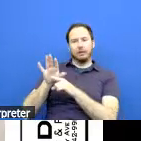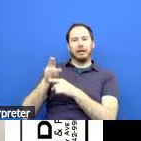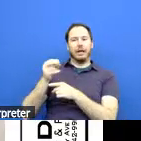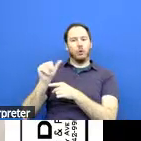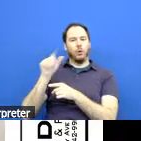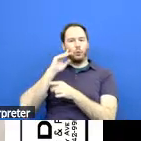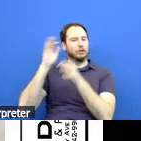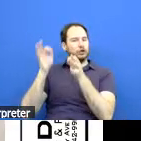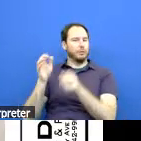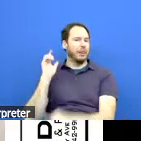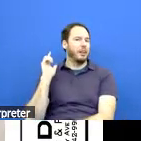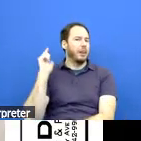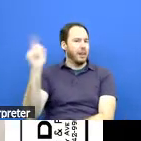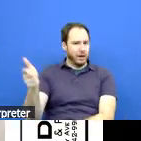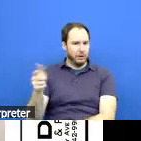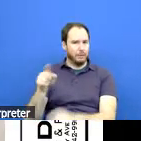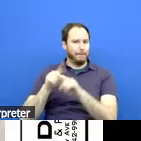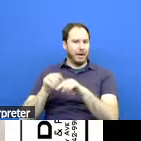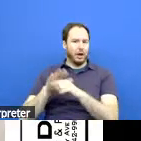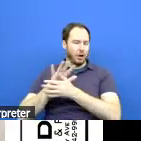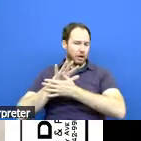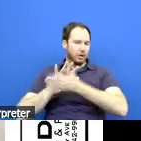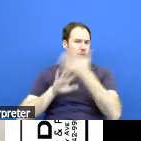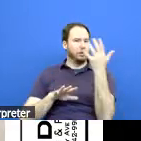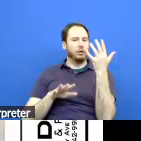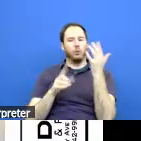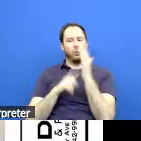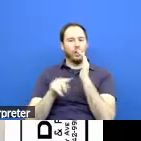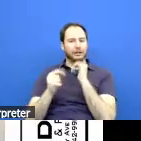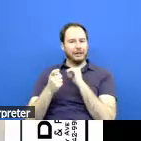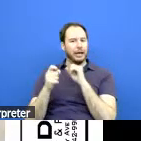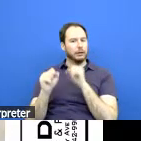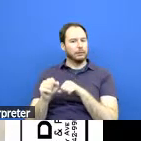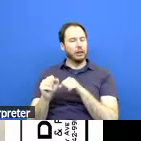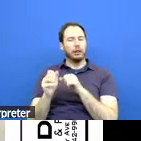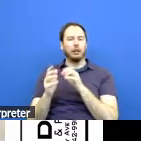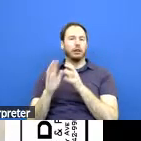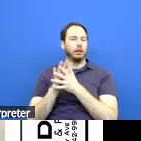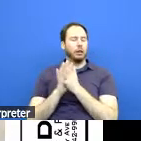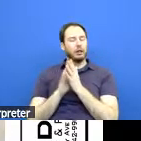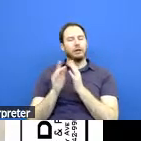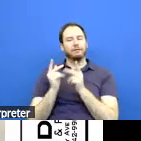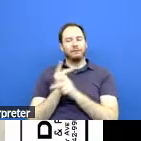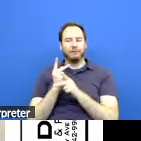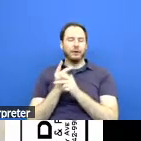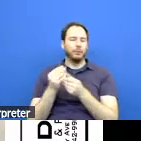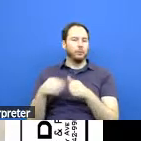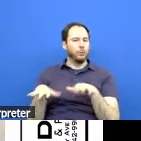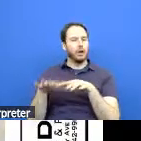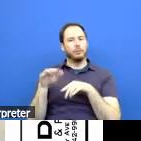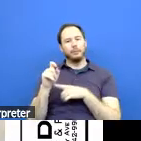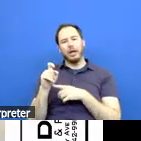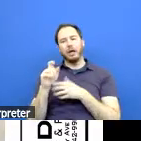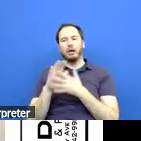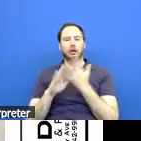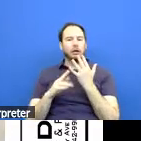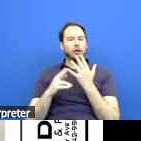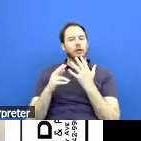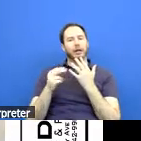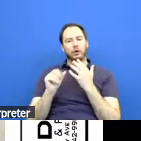fees are going to cover is the taxable, you know, they're going to have to cover the property taxes on the